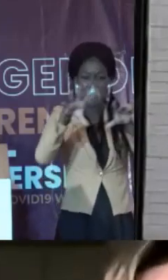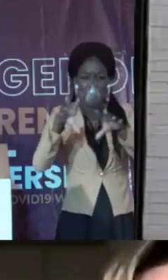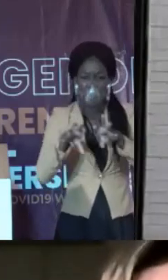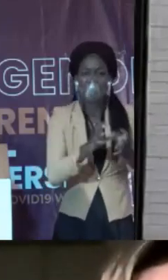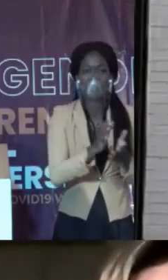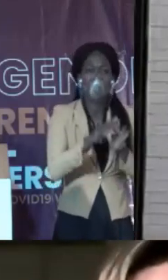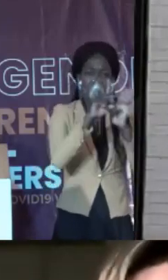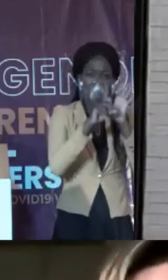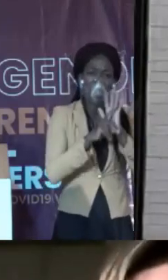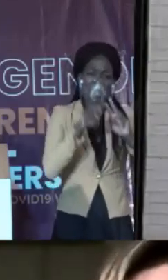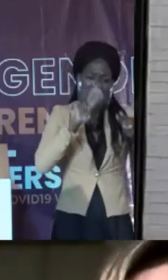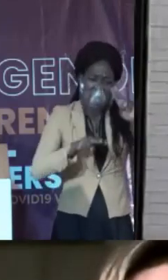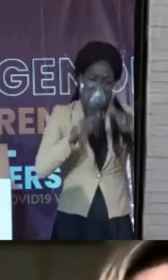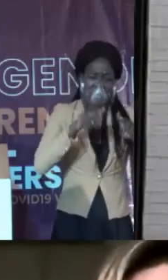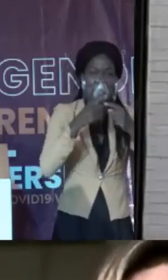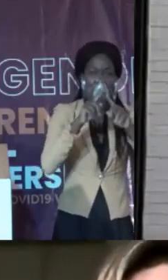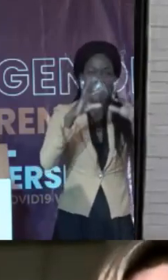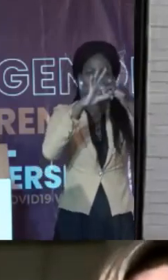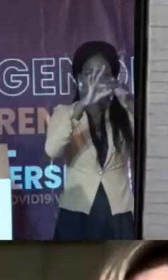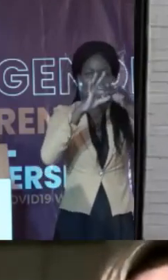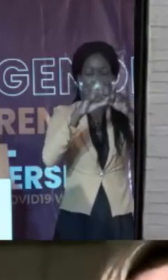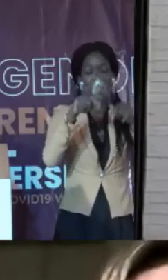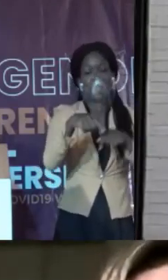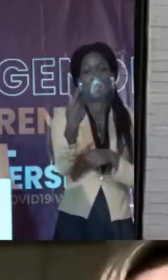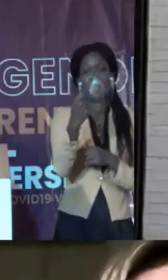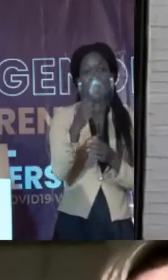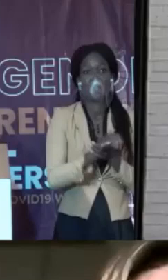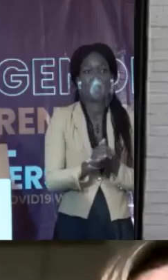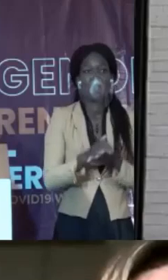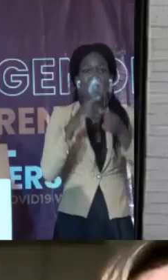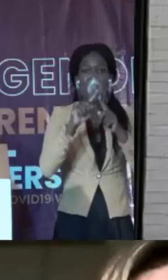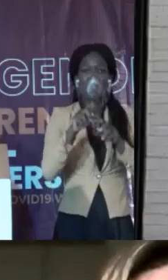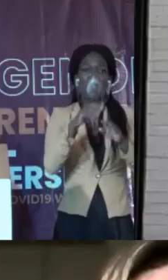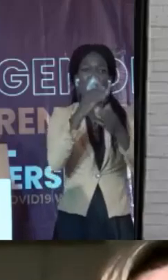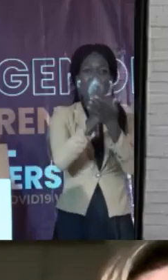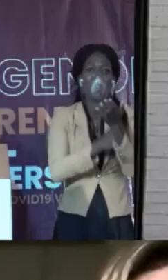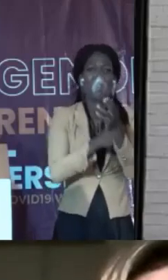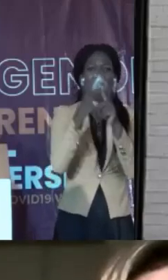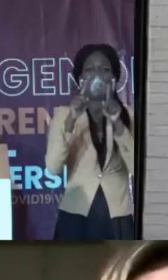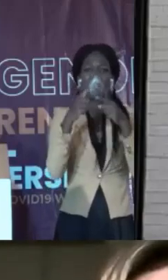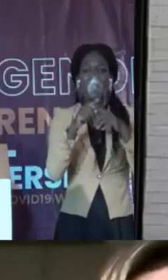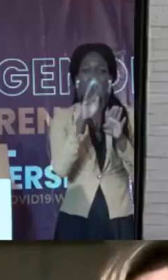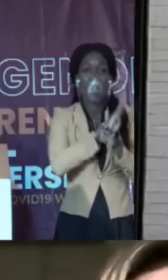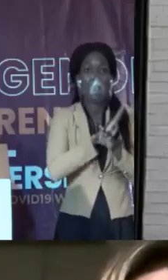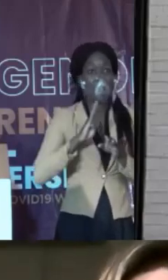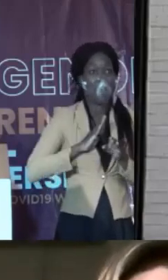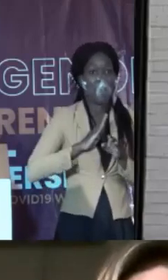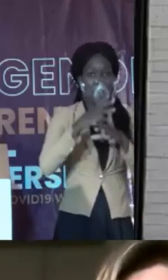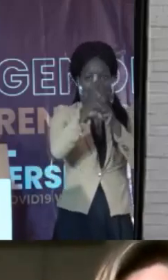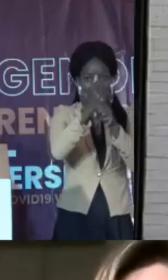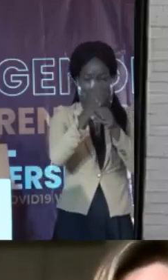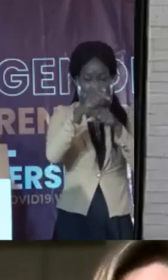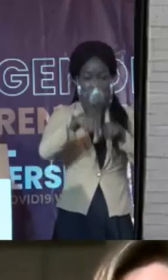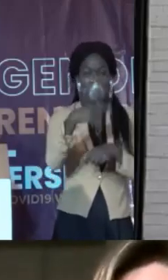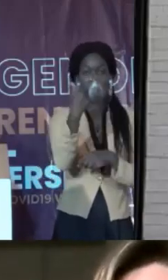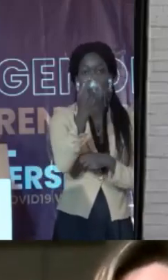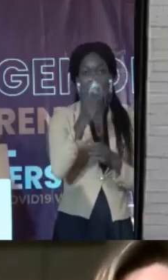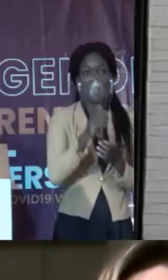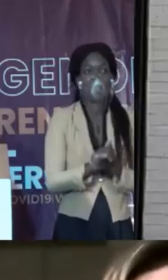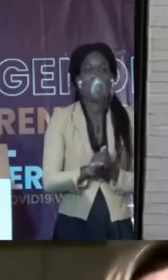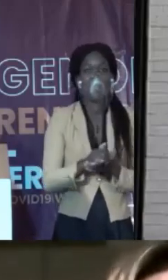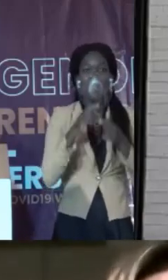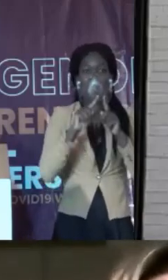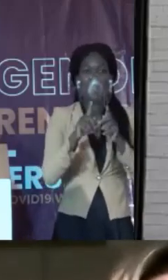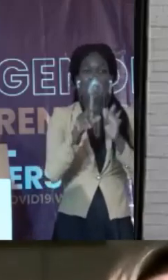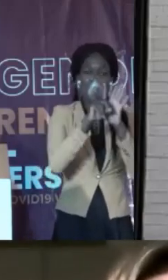Network in Malawi. She also serves in various boards in the country and also policy technical